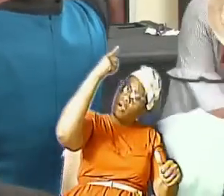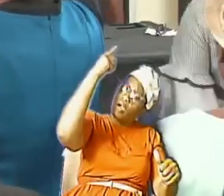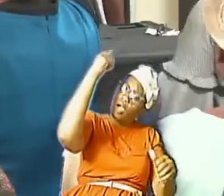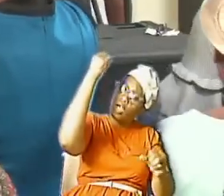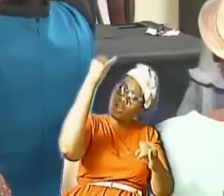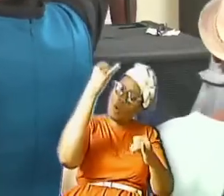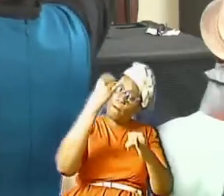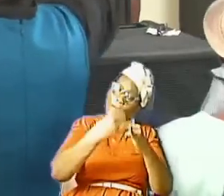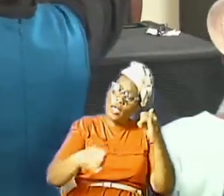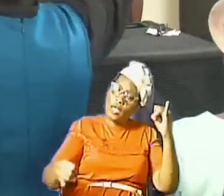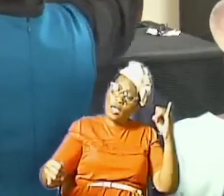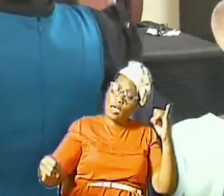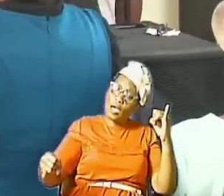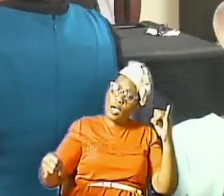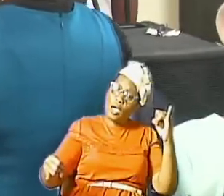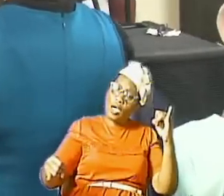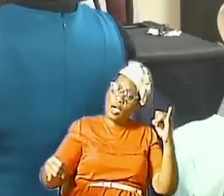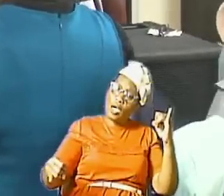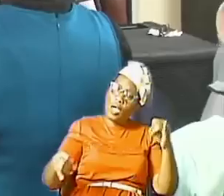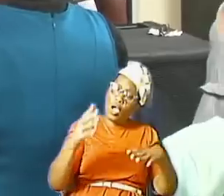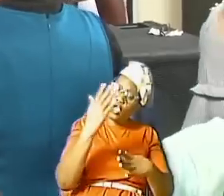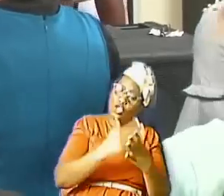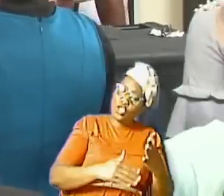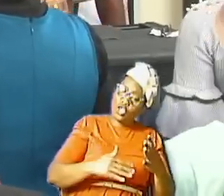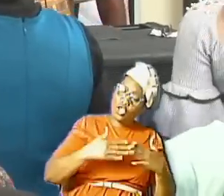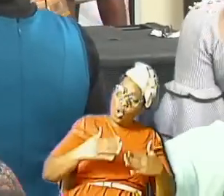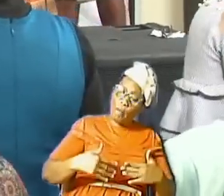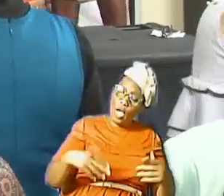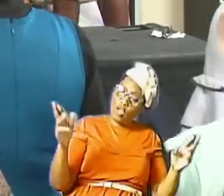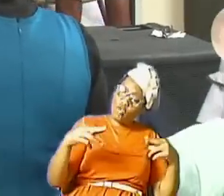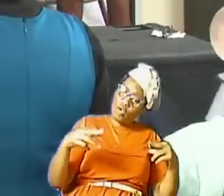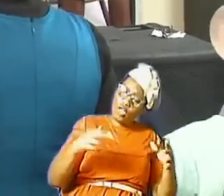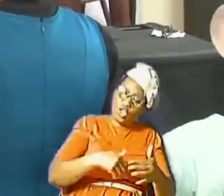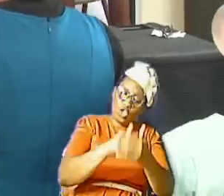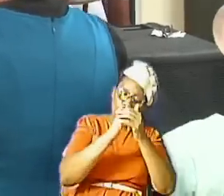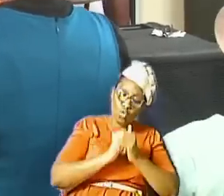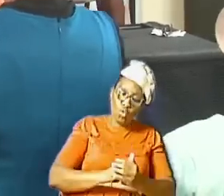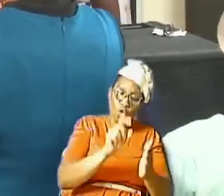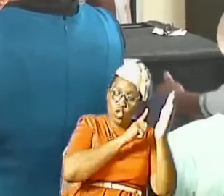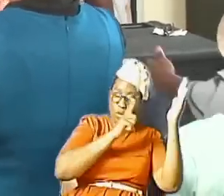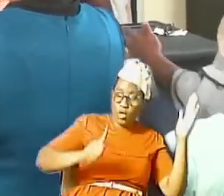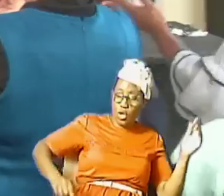Omega. Hallelujah. Somebody ready to worship the Lord for a minute with me?